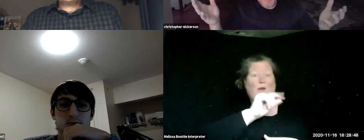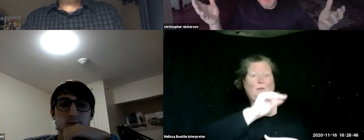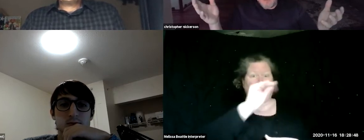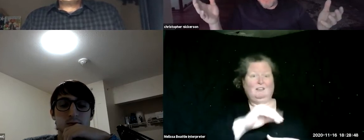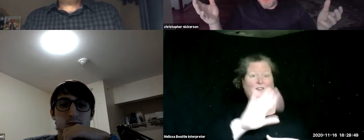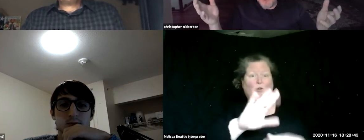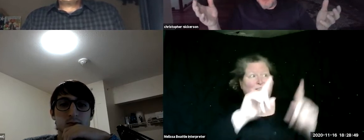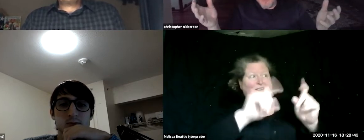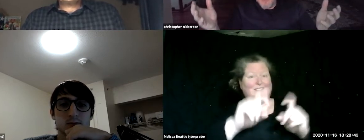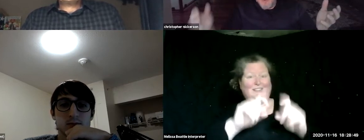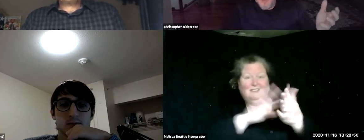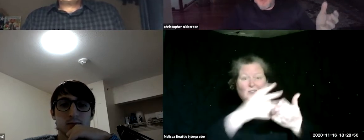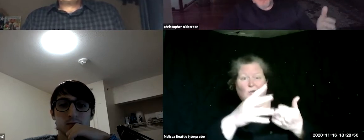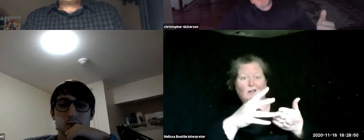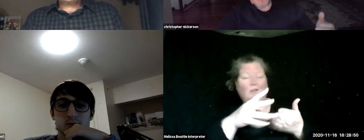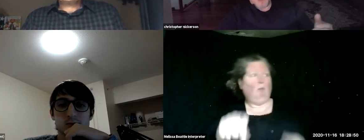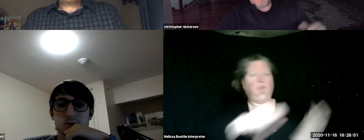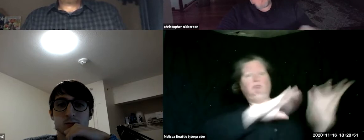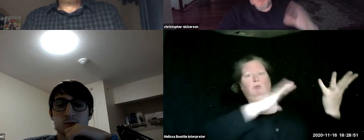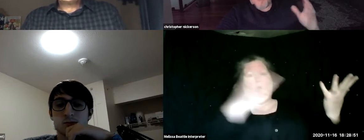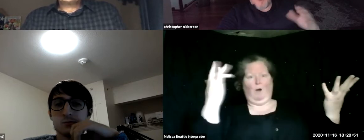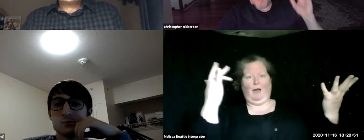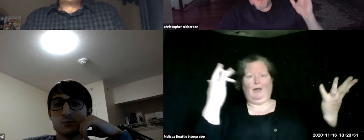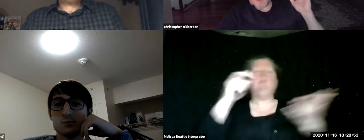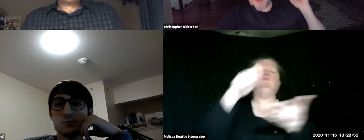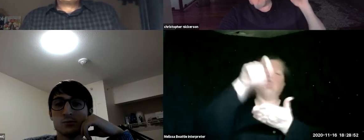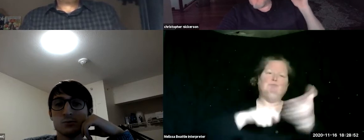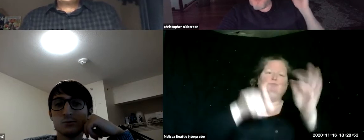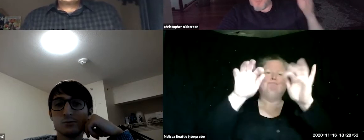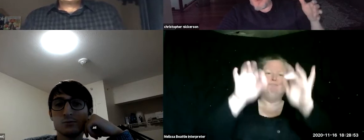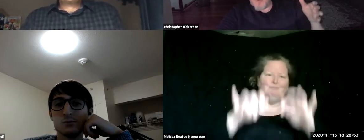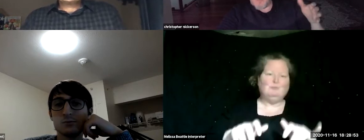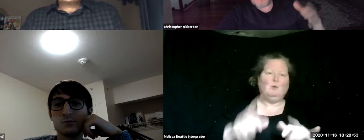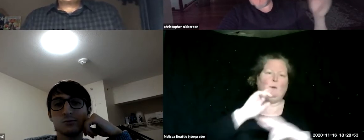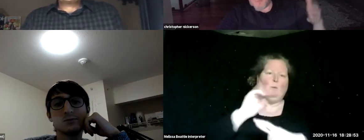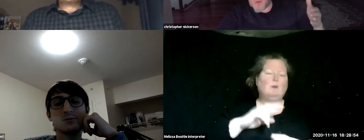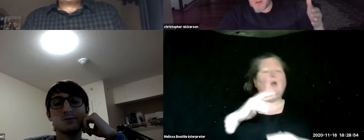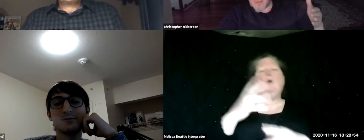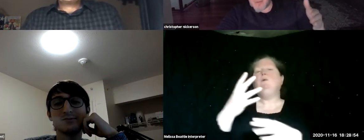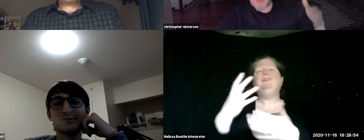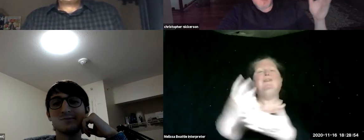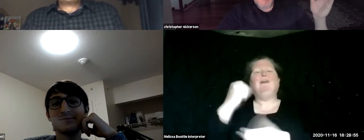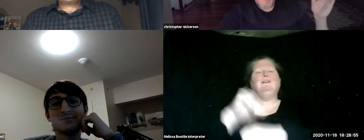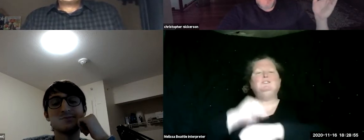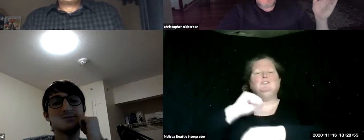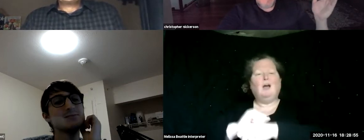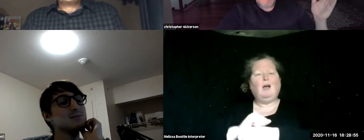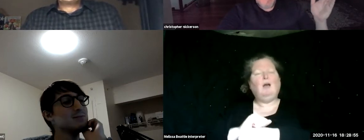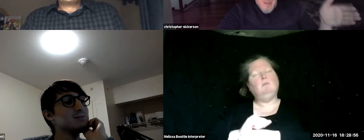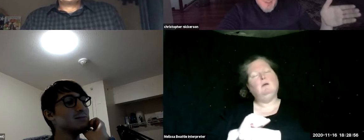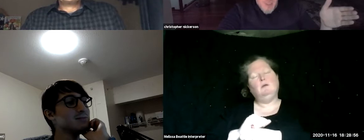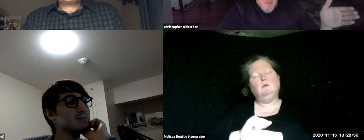report. So, you know, when you look at that job, be prepared to be frustrated for the bulk of it, because report writing sucks